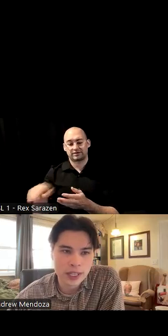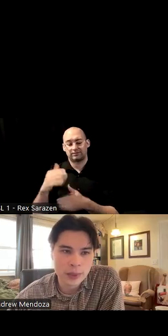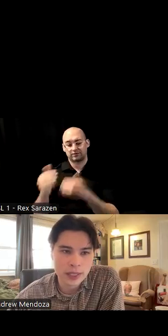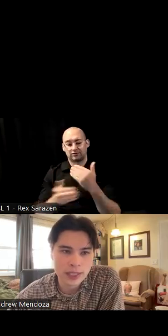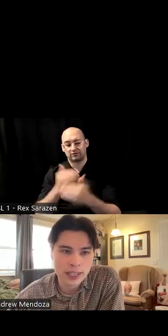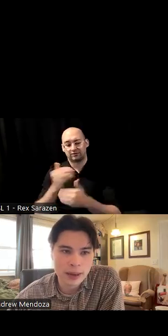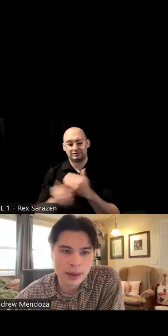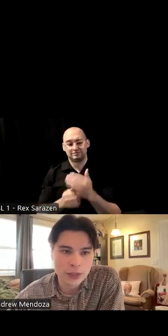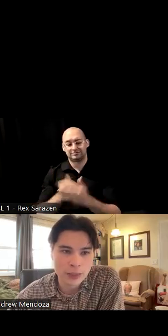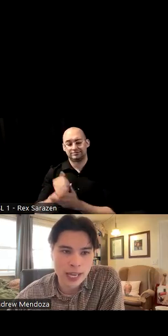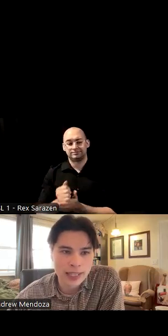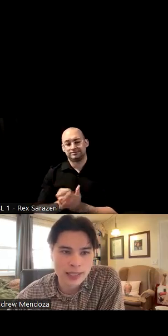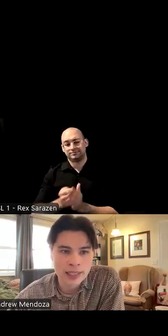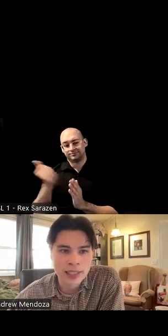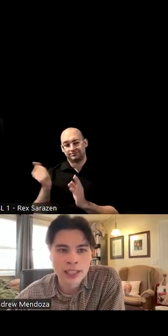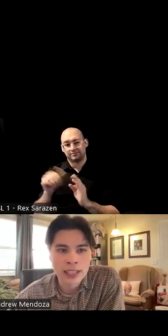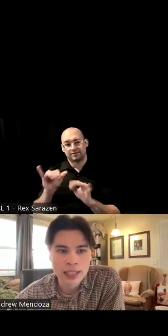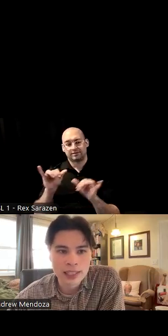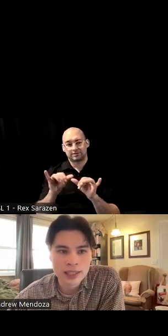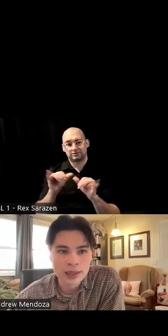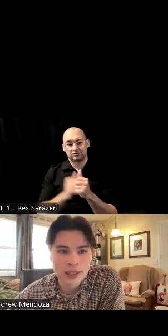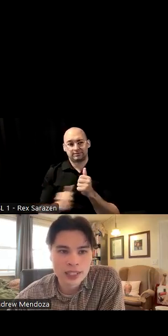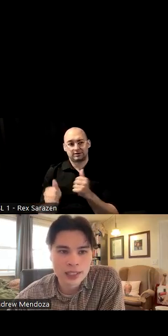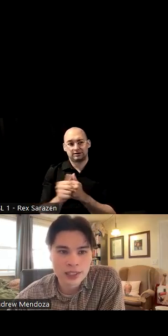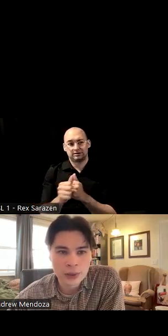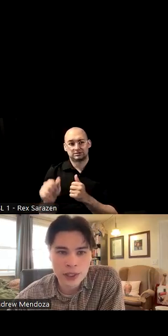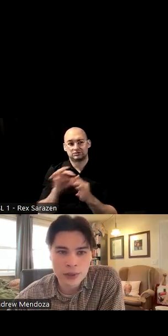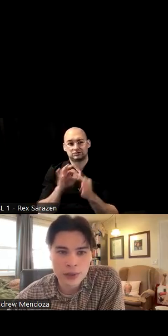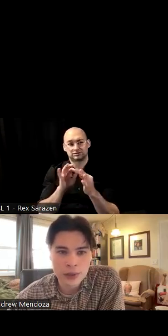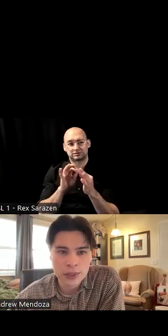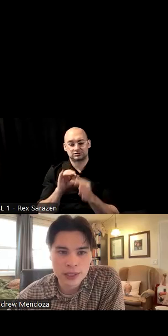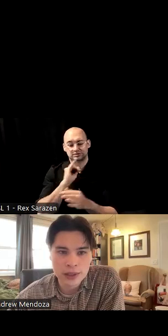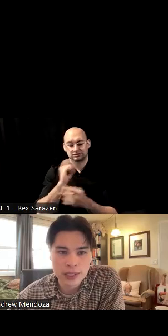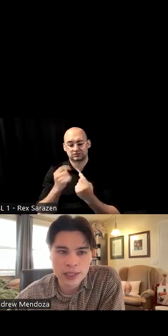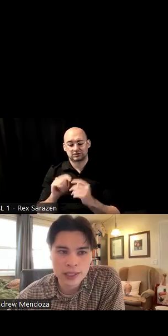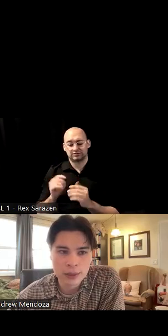wiped away when that measure passed. And the association